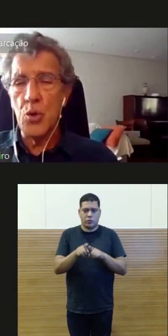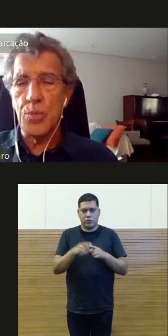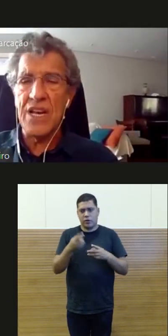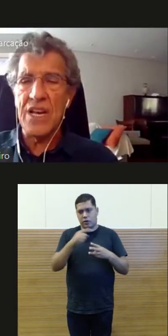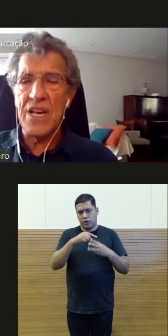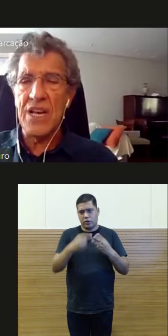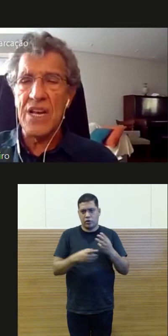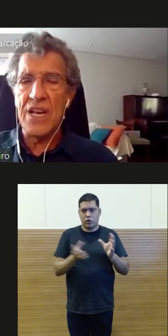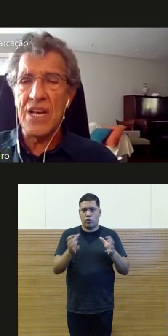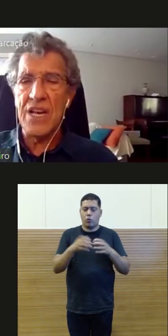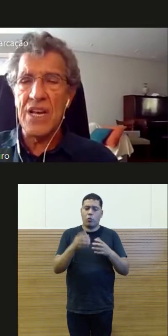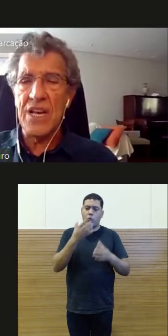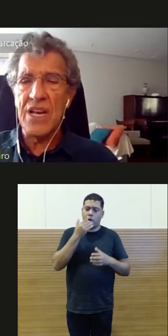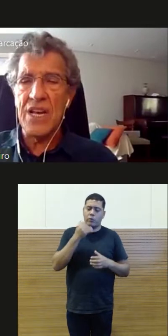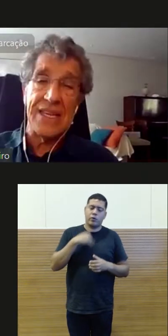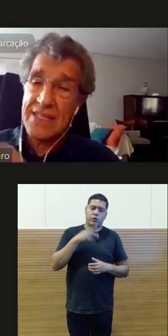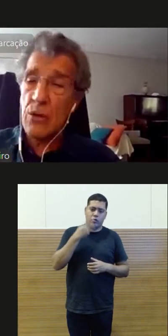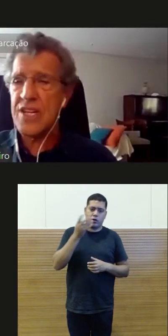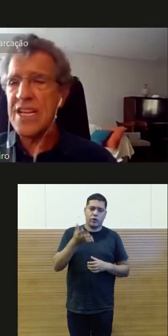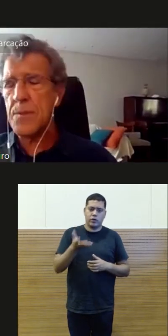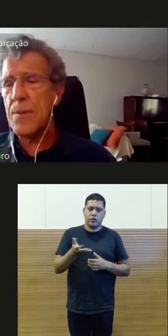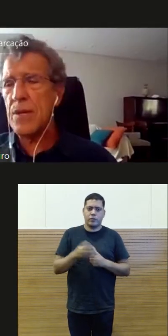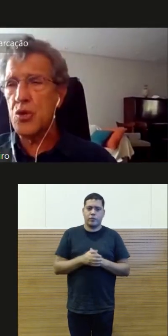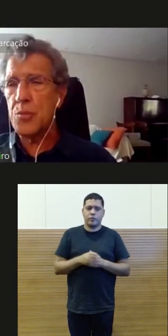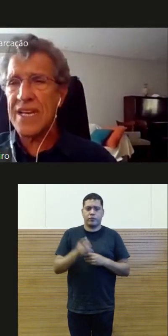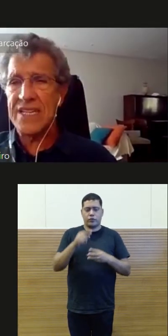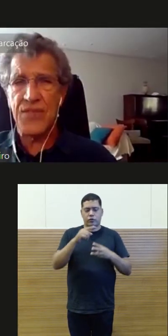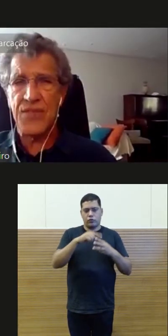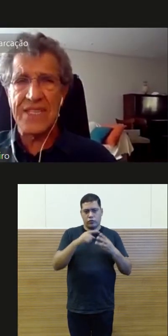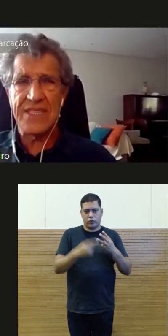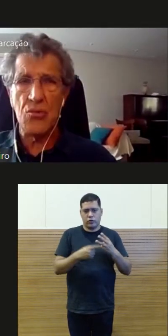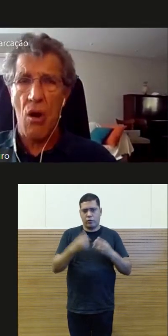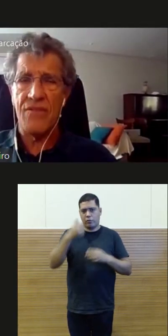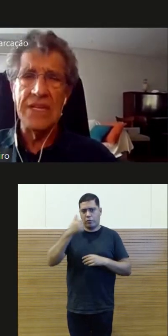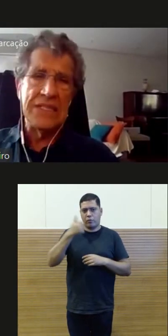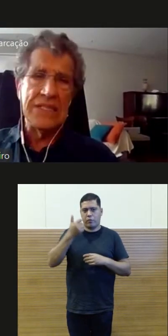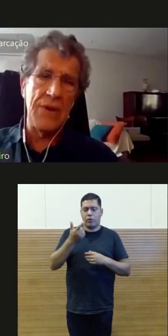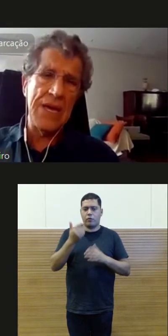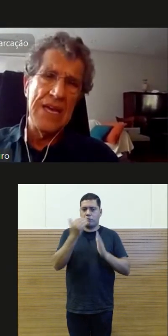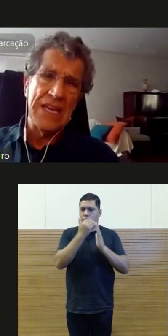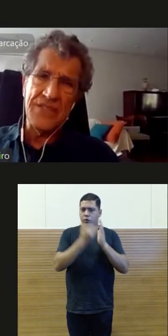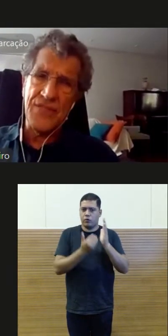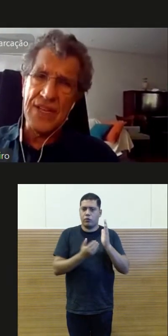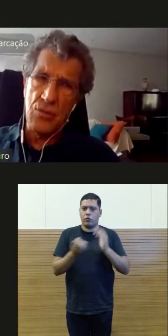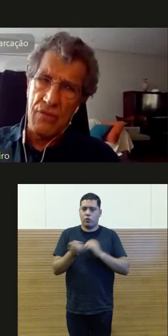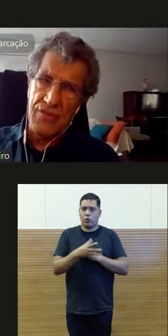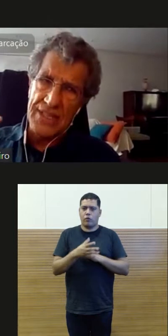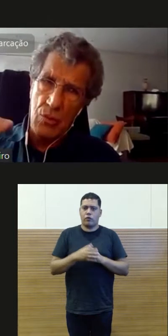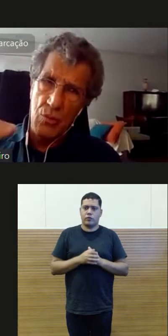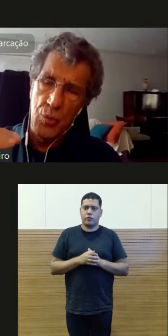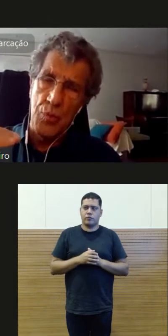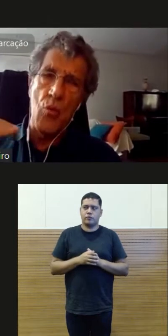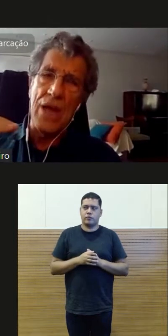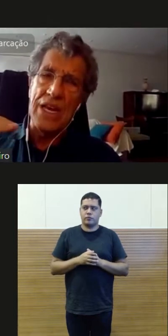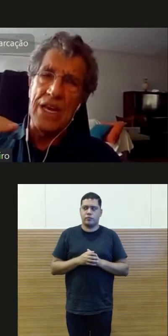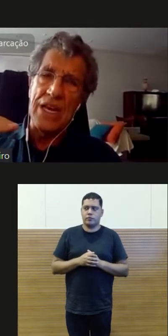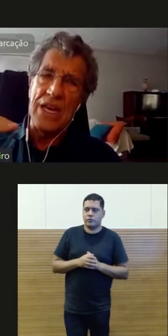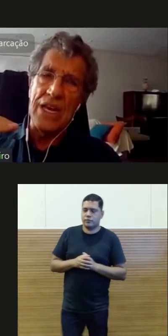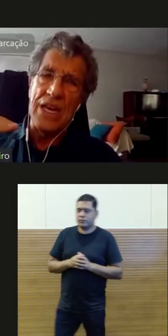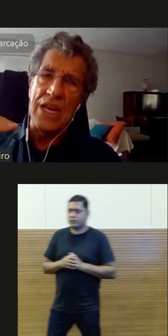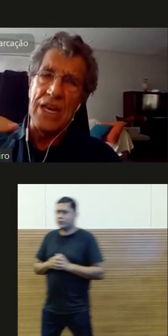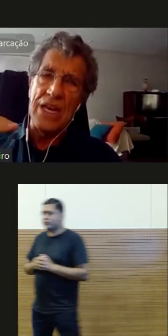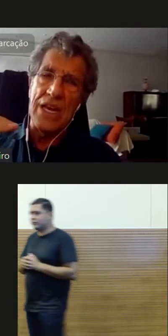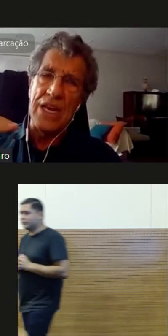fruits and vegetables, and the three groups of foods that I've mentioned. There are the three main products of the